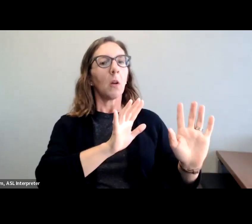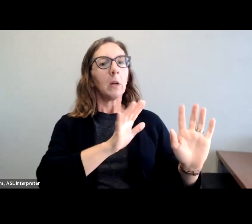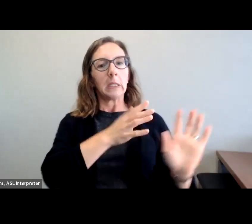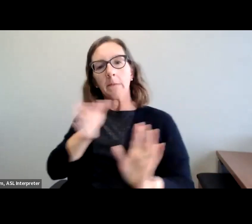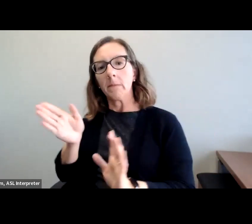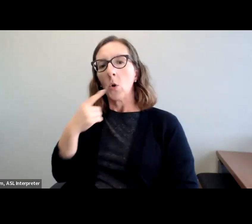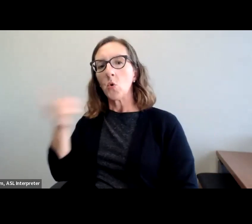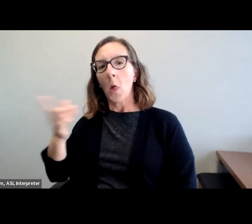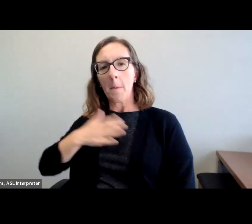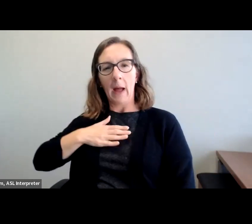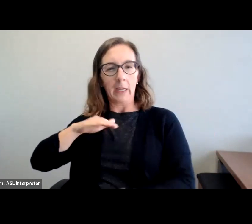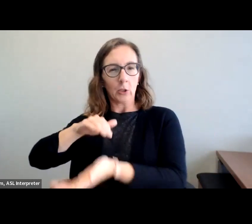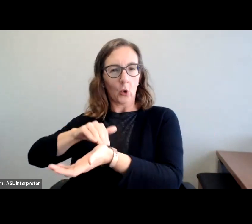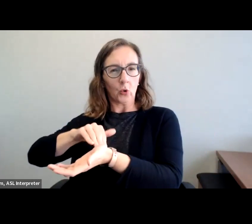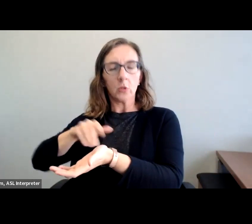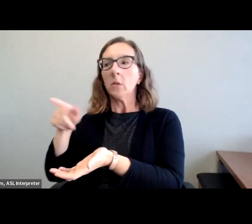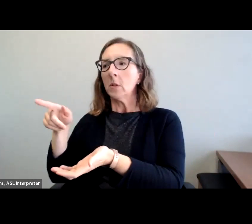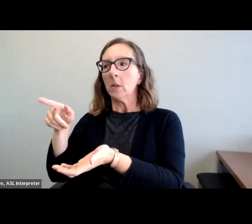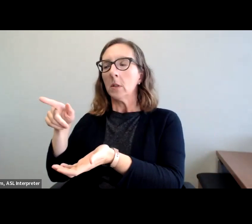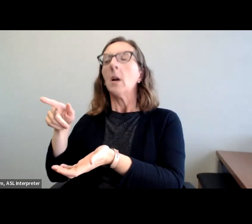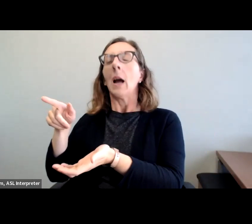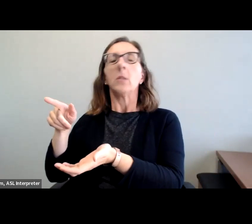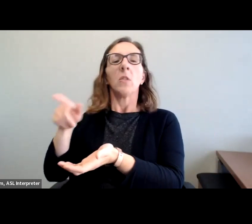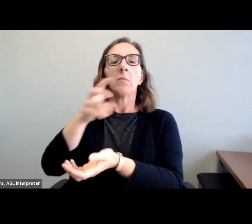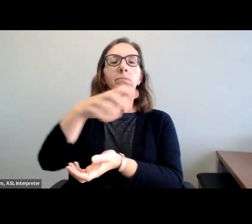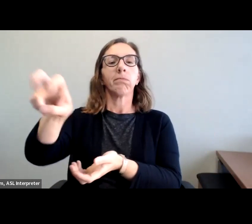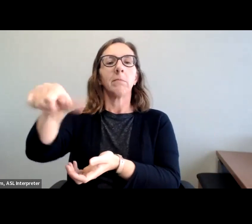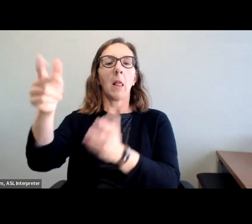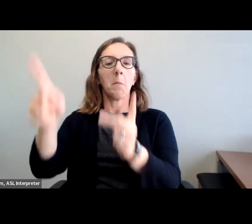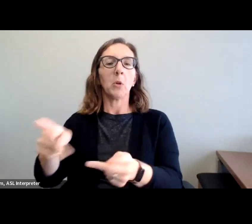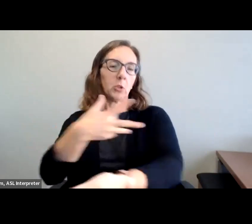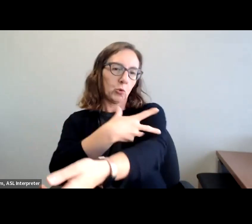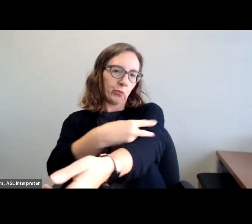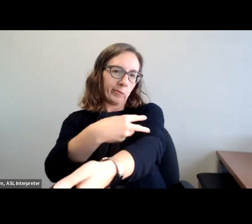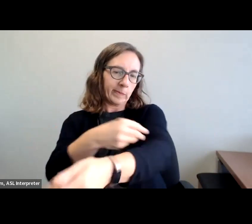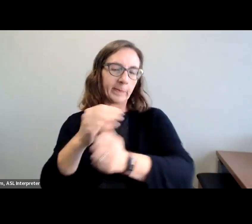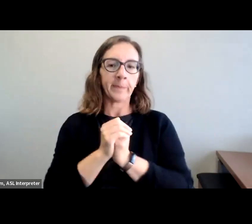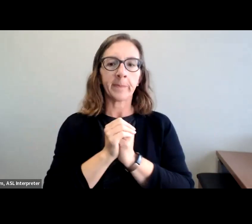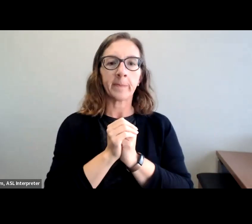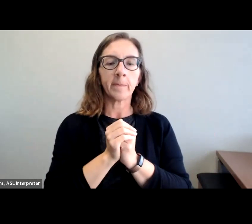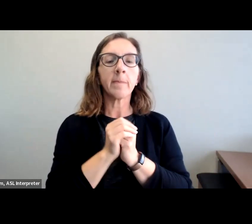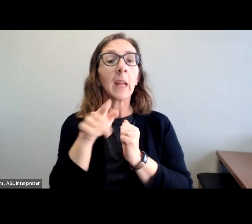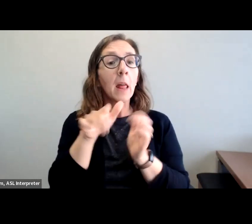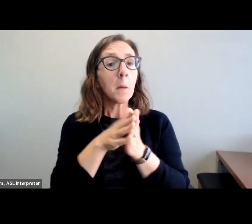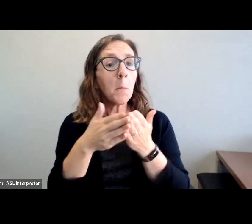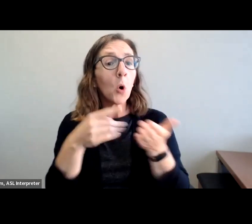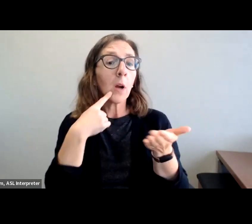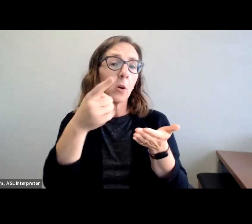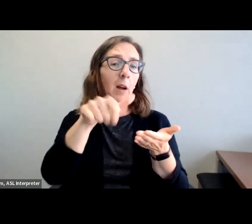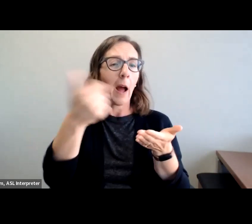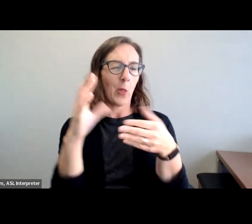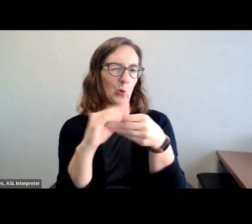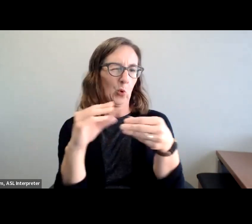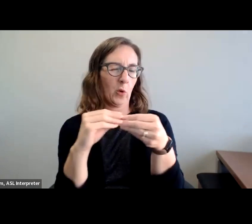doctor, and he no longer drew my blood. The other story that I tell in the book was way before we